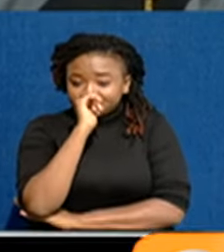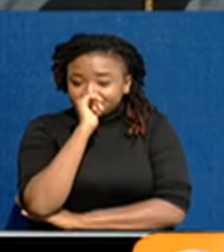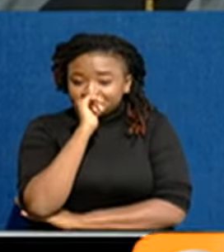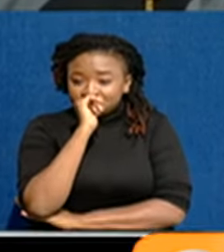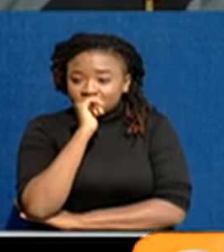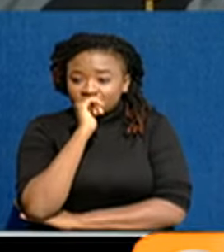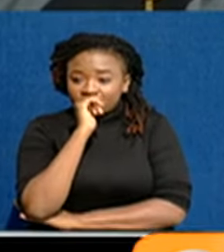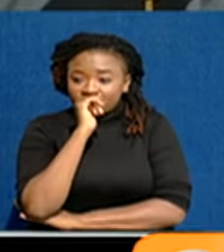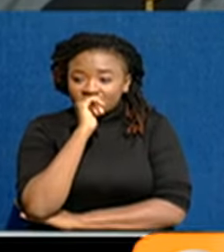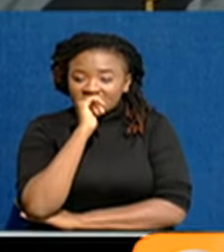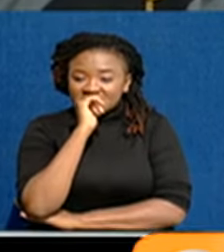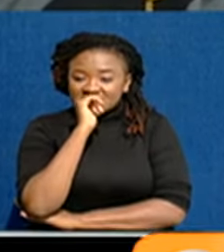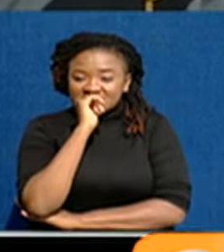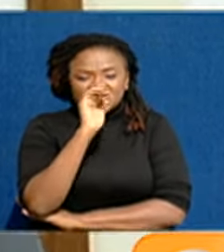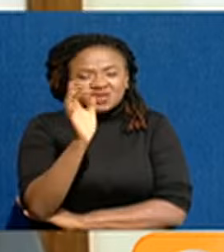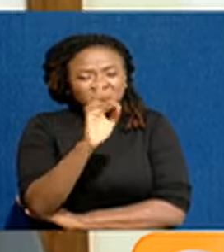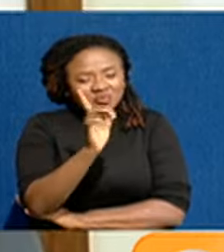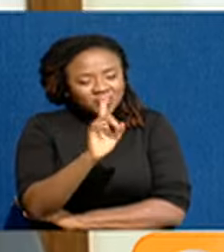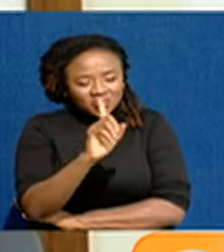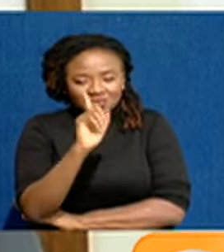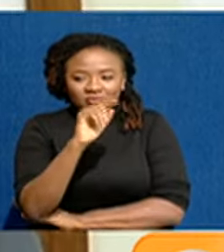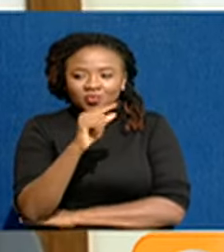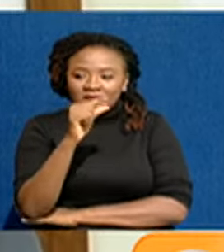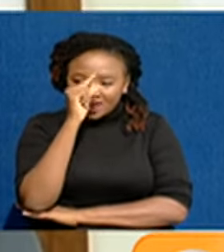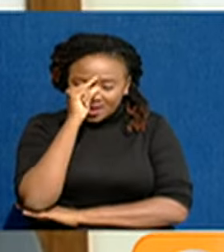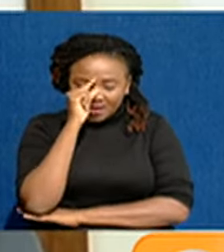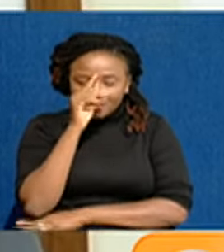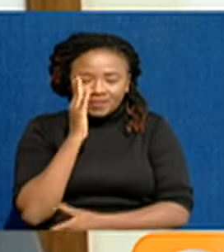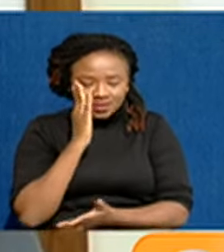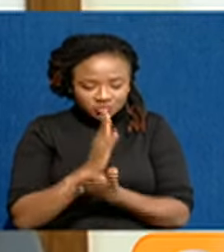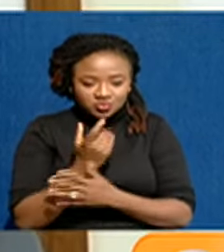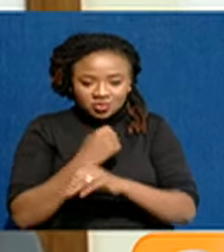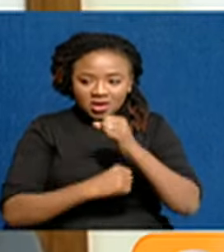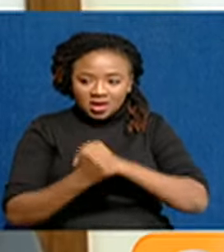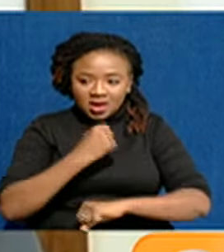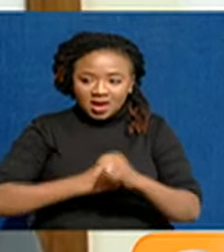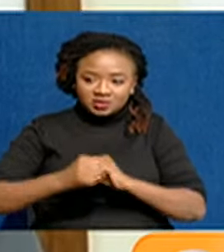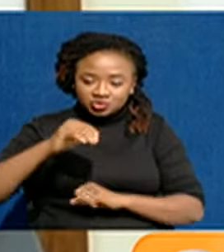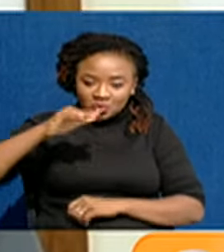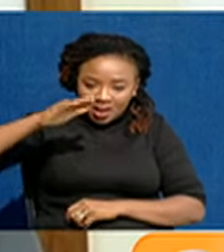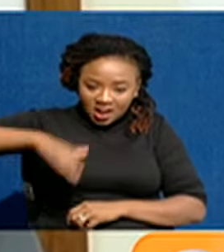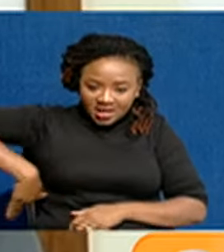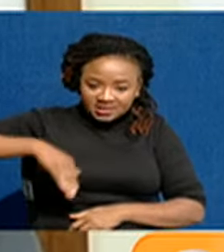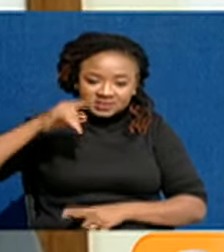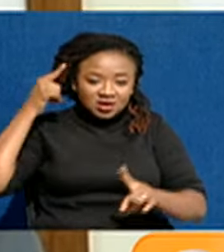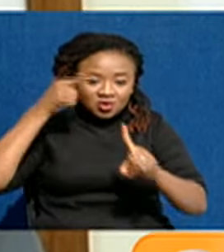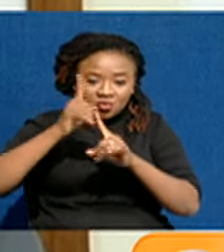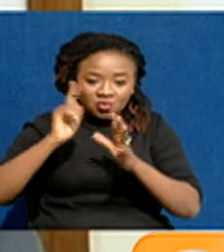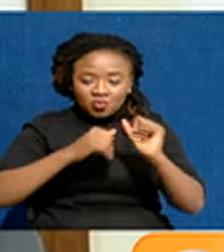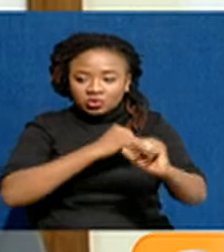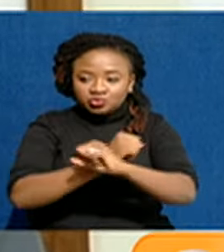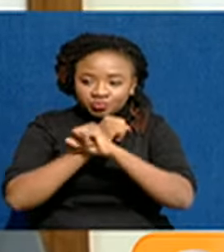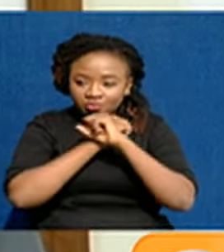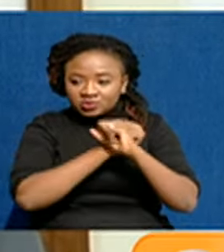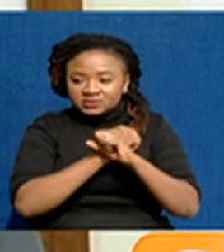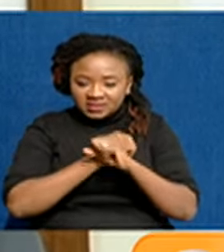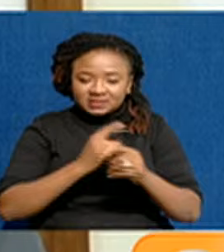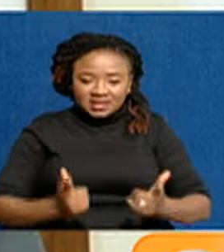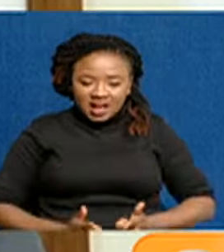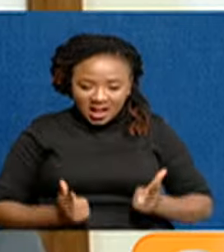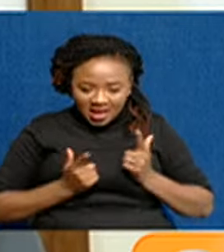No. It's not a question of the government knowing earlier. The government took action late to protect the lives and to